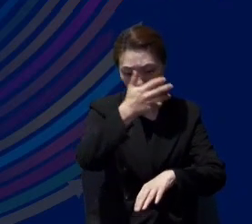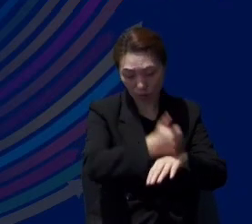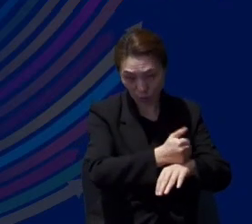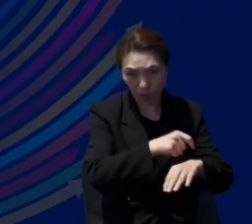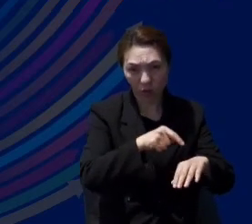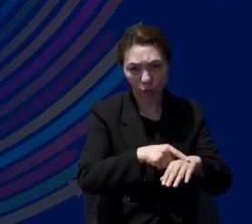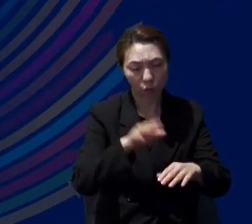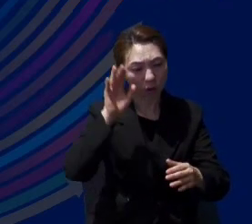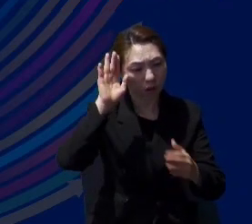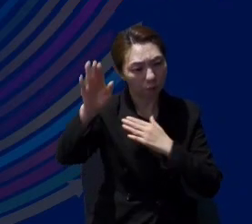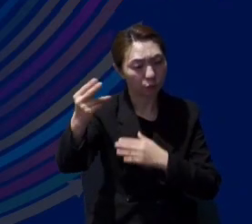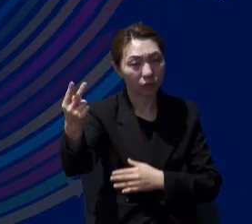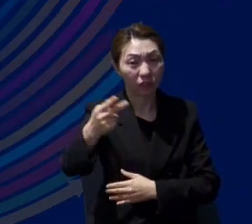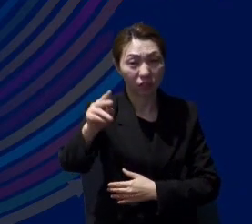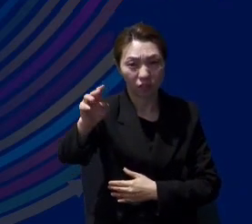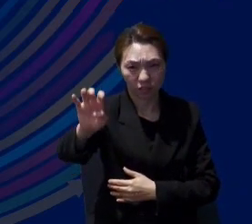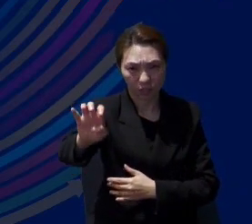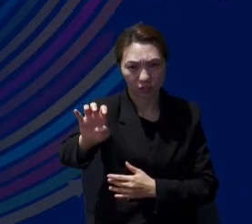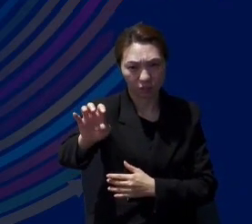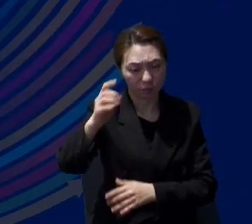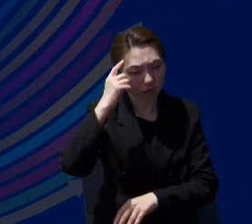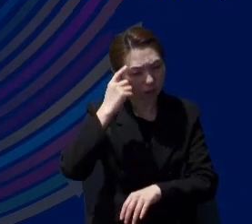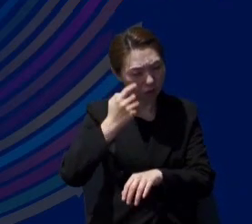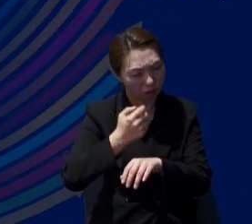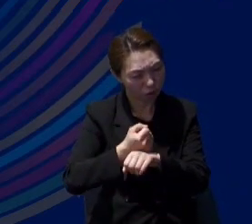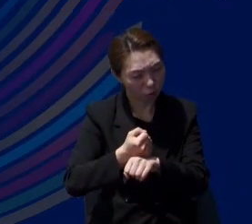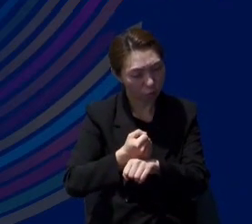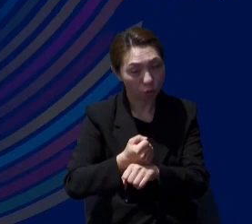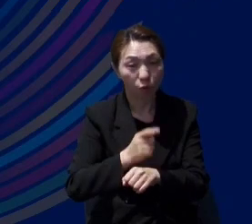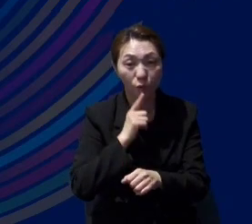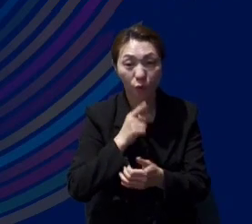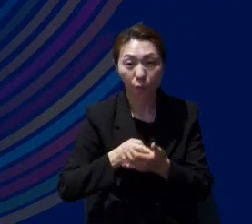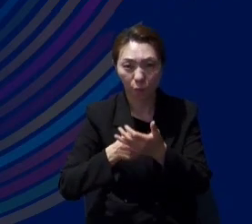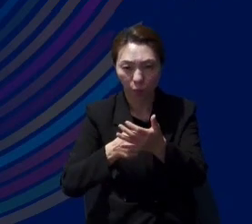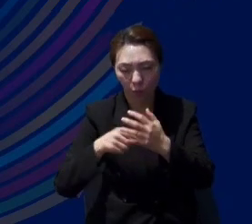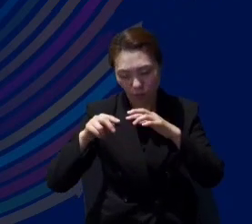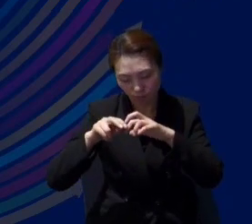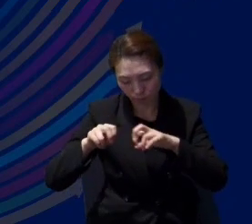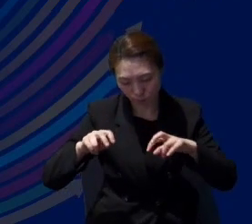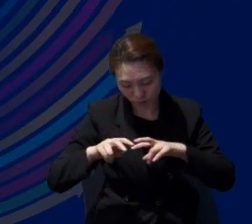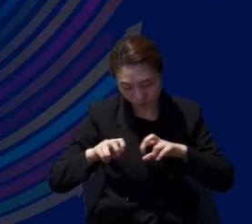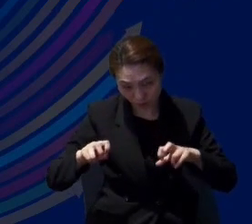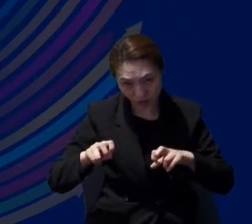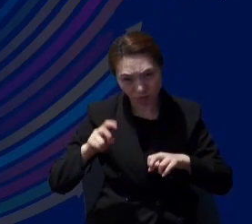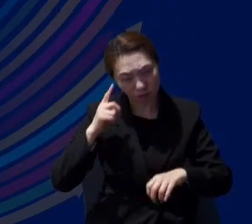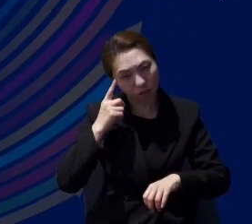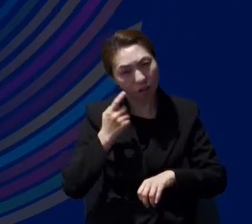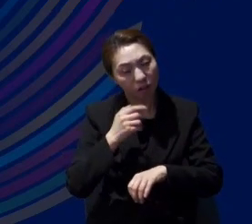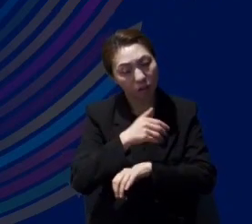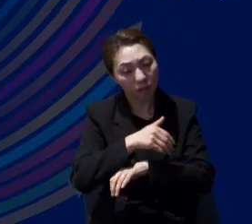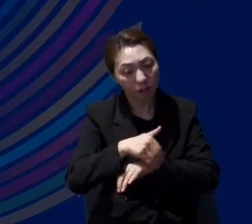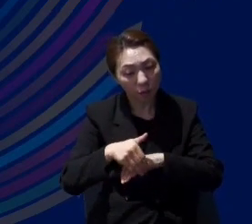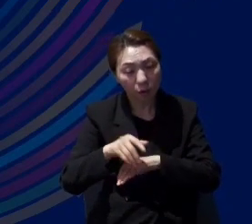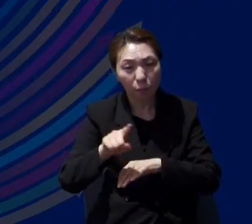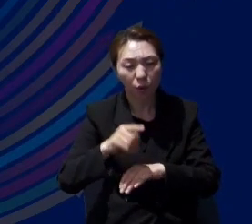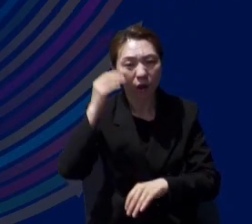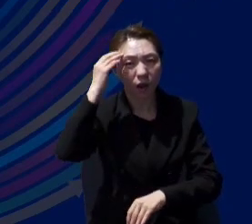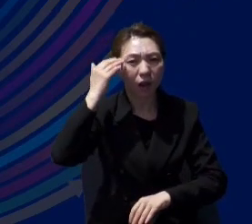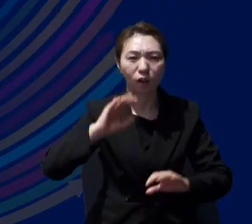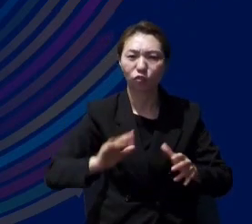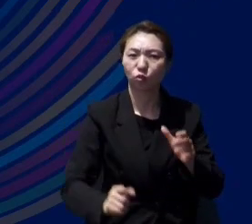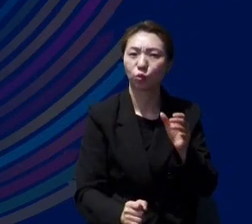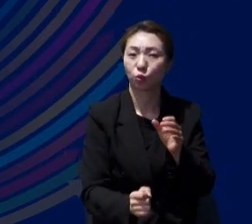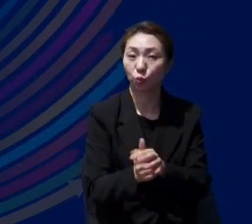as you know, the several unique national characteristics. For example, a highly urbanized country. Over 80%